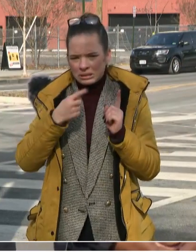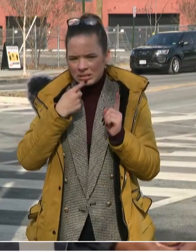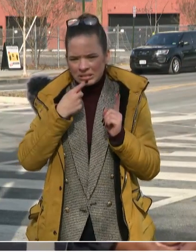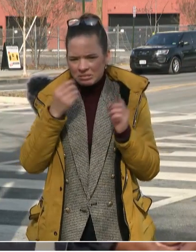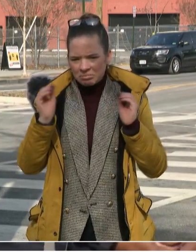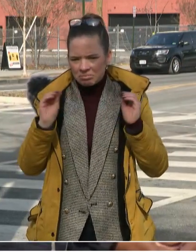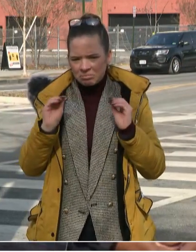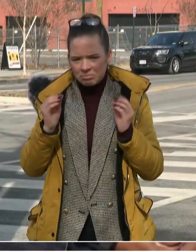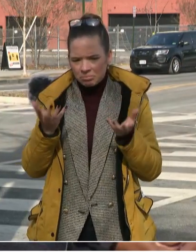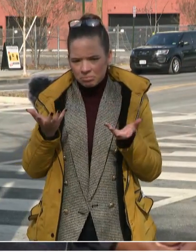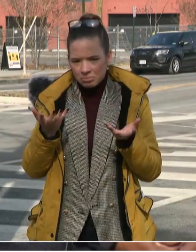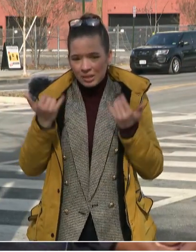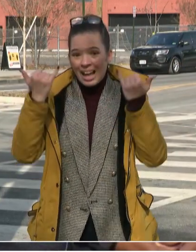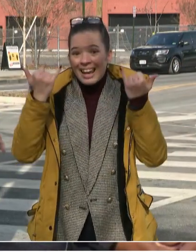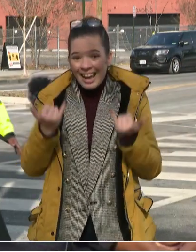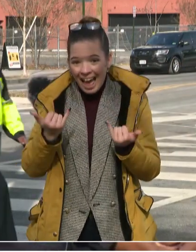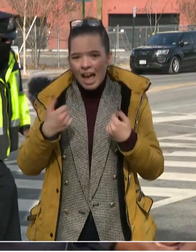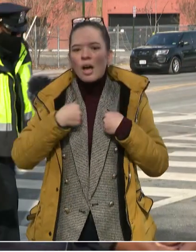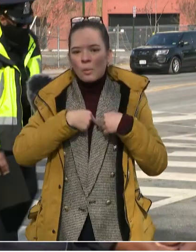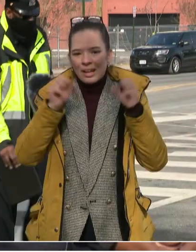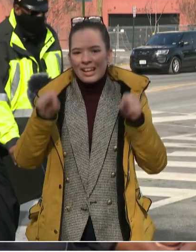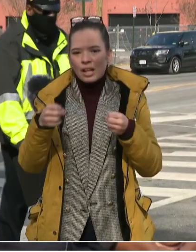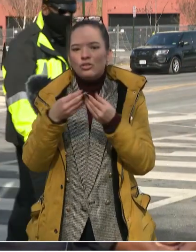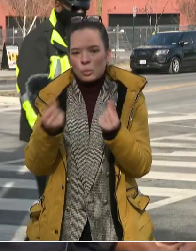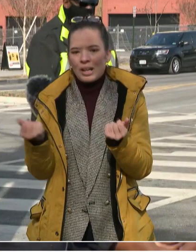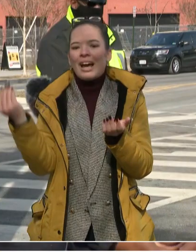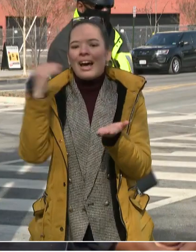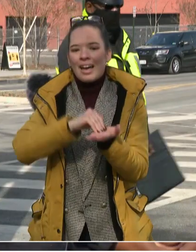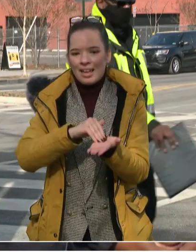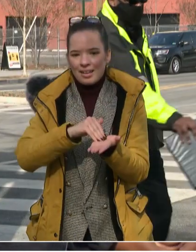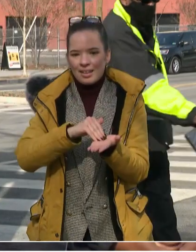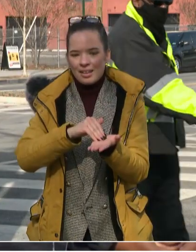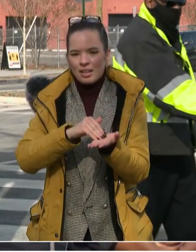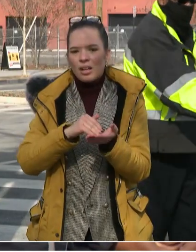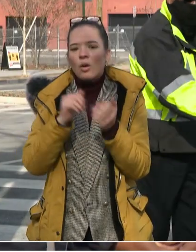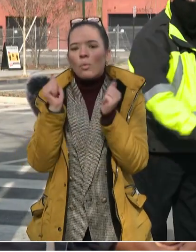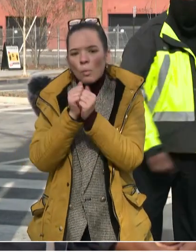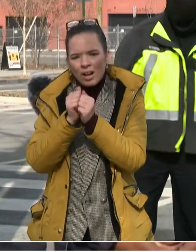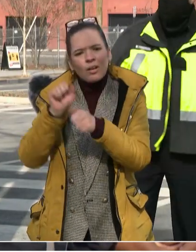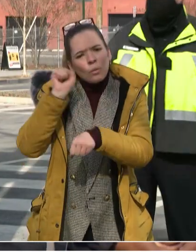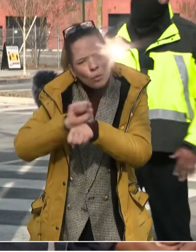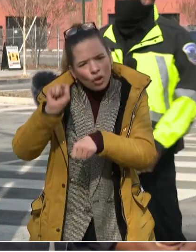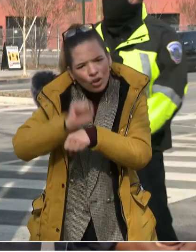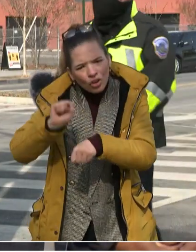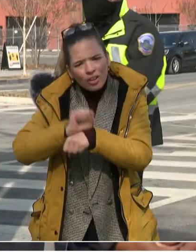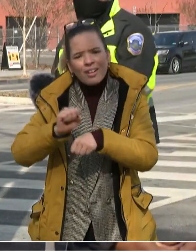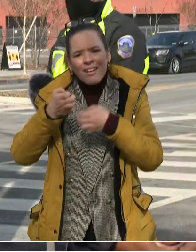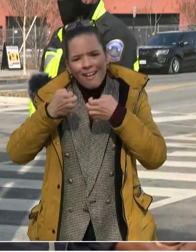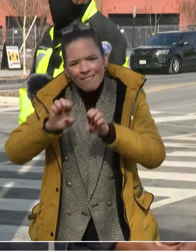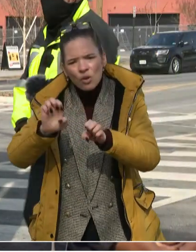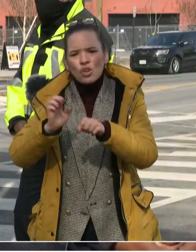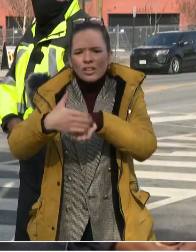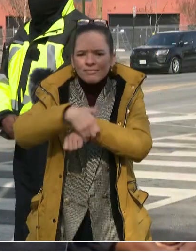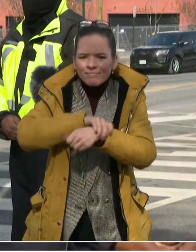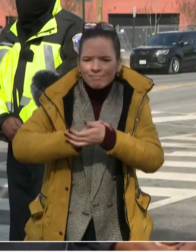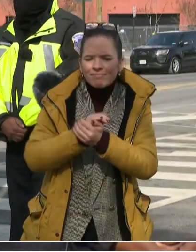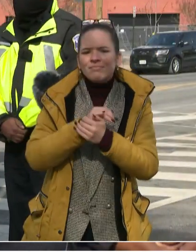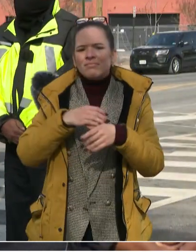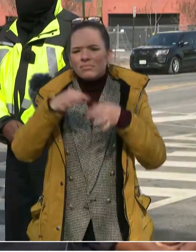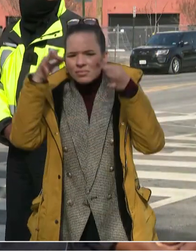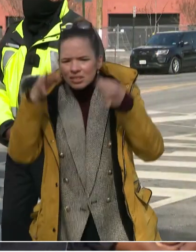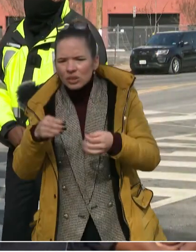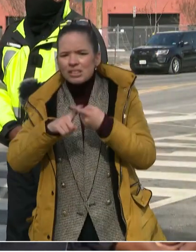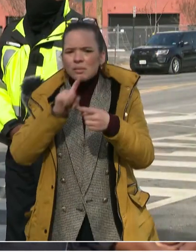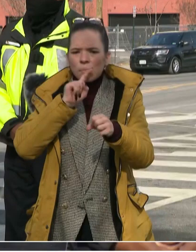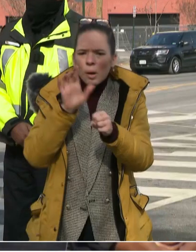these issues now through hard work and resolve, through that determination. When we centralized our